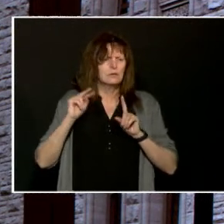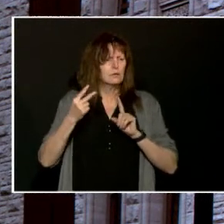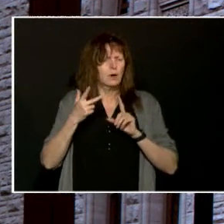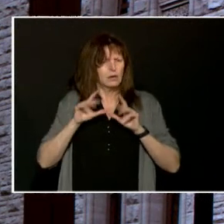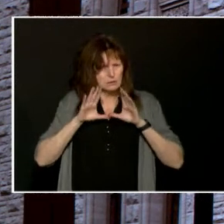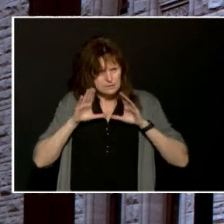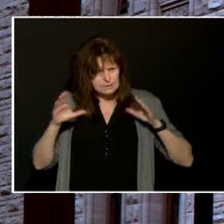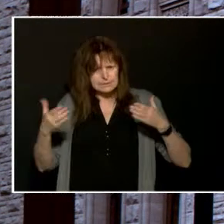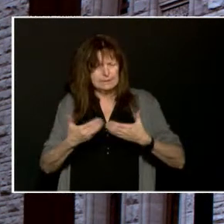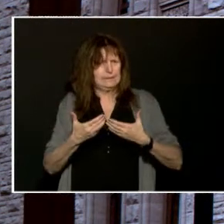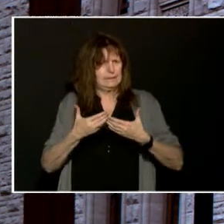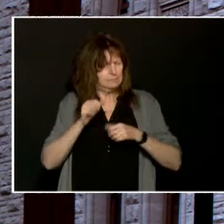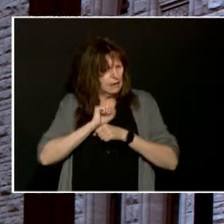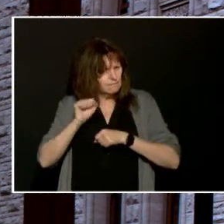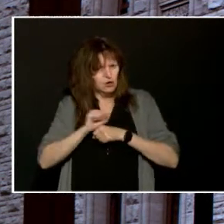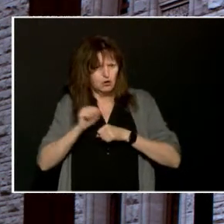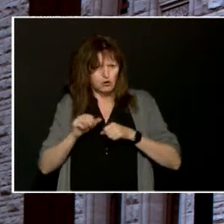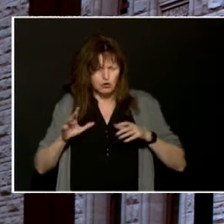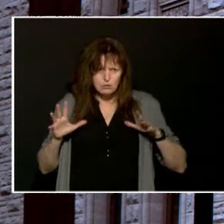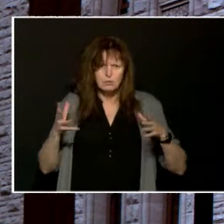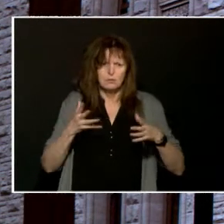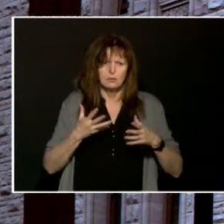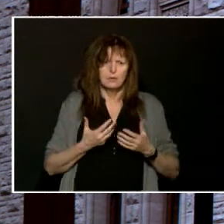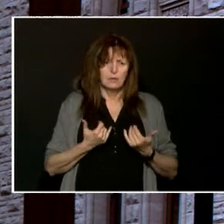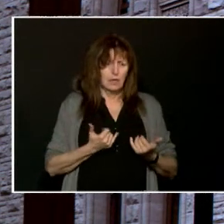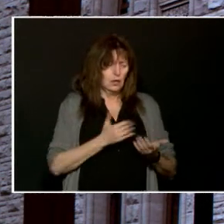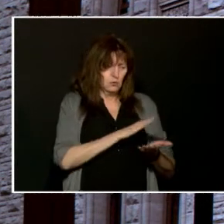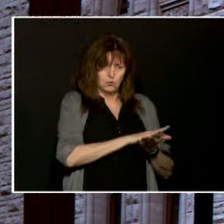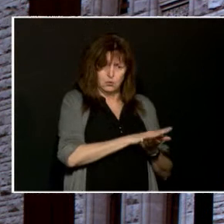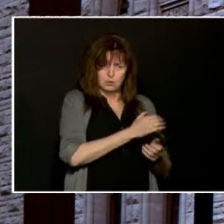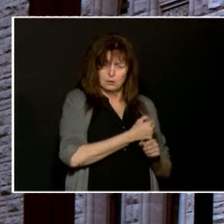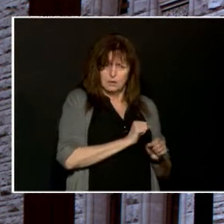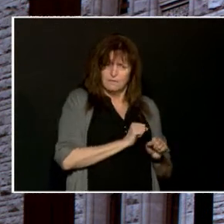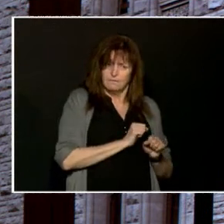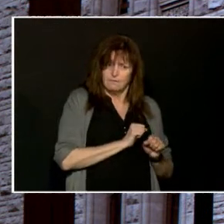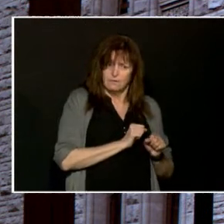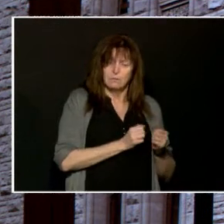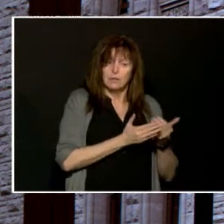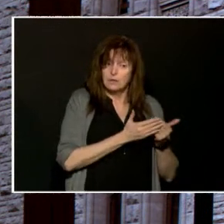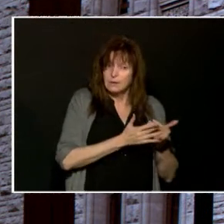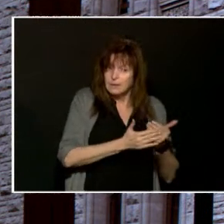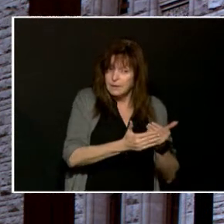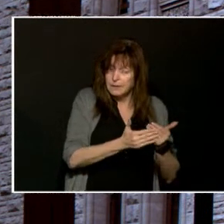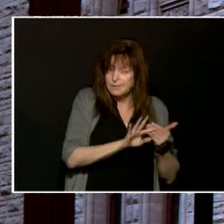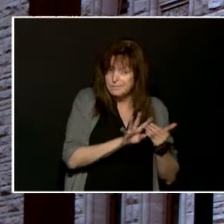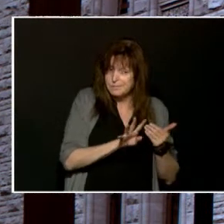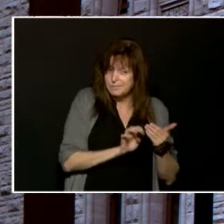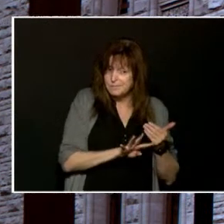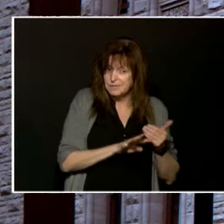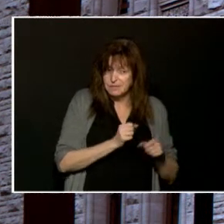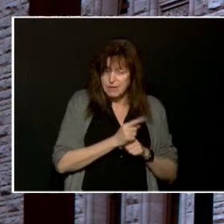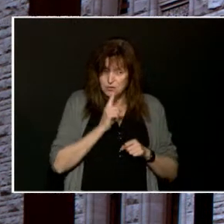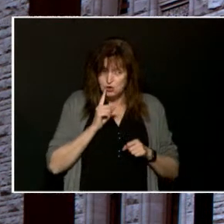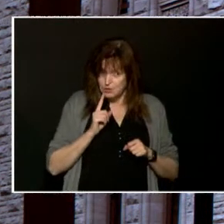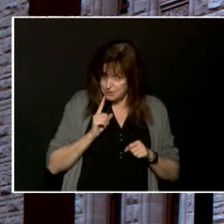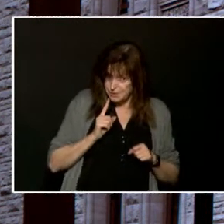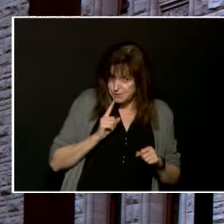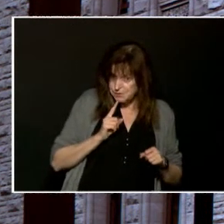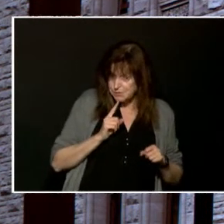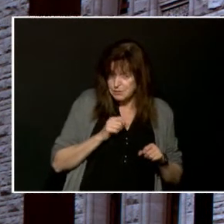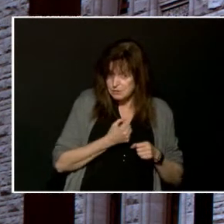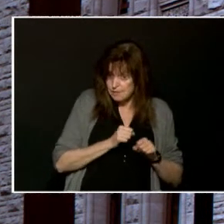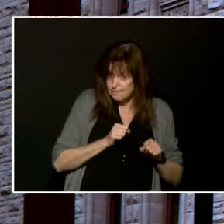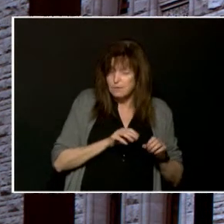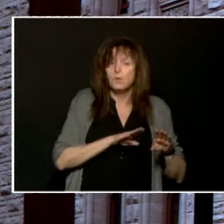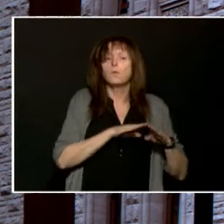all up till now, and we want to make sure that ensures that public health is now ready to go on that. We make sure that the vaccinations are moving, make